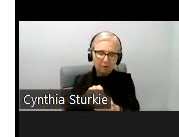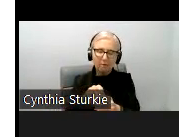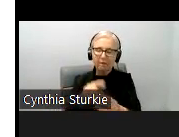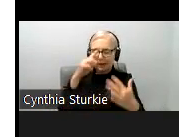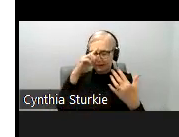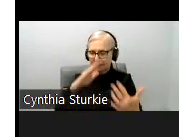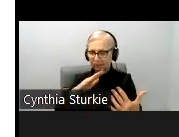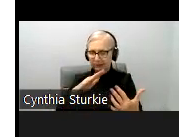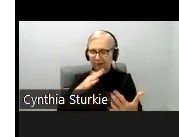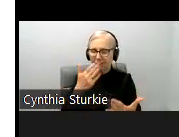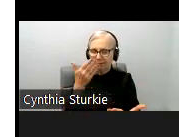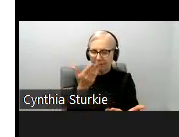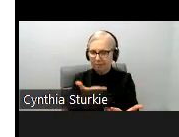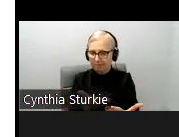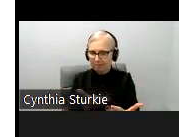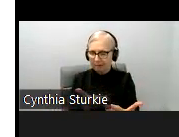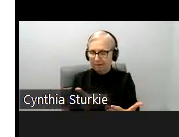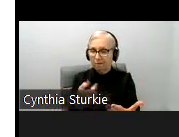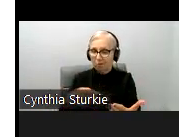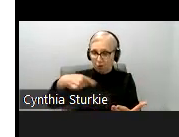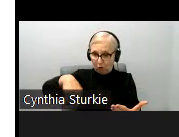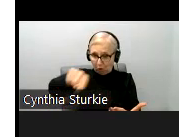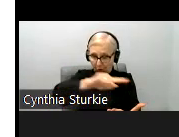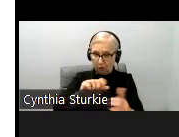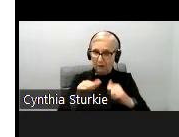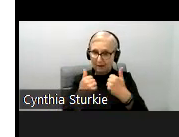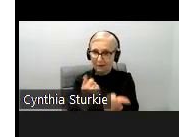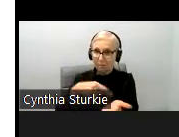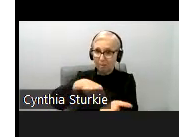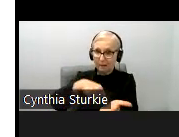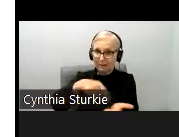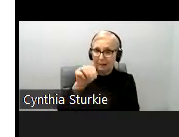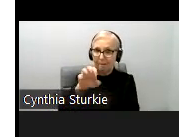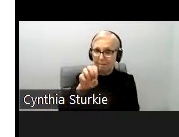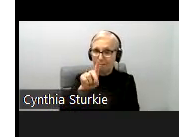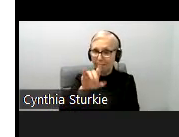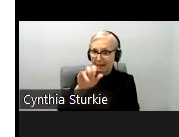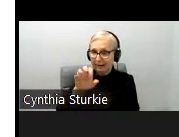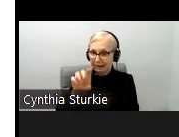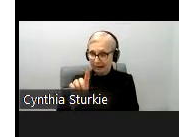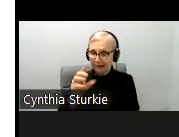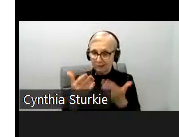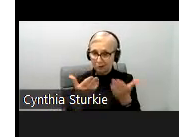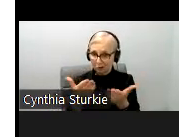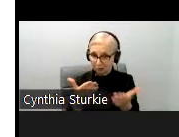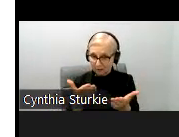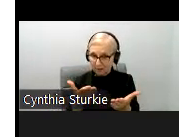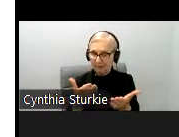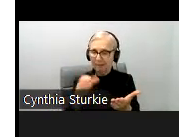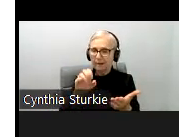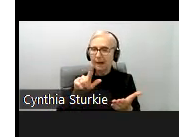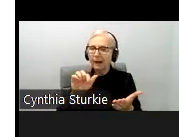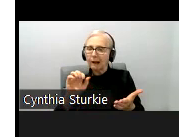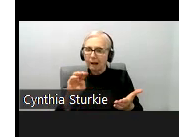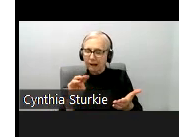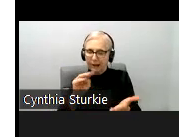expectation here would be that if you are an agency that is billing Medicaid for these services, that the claim that